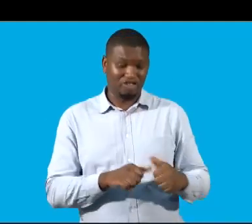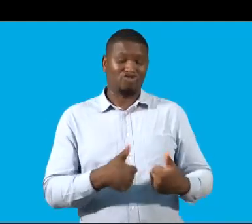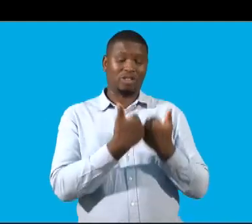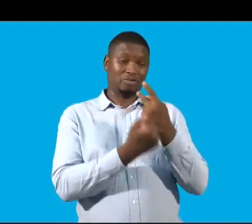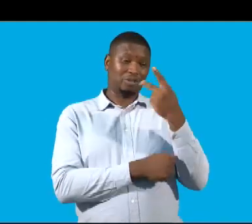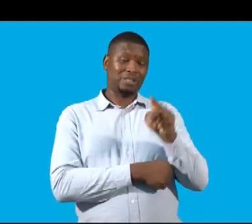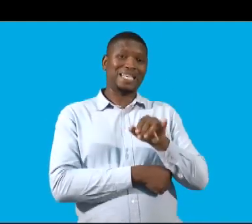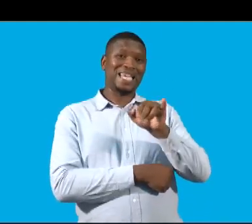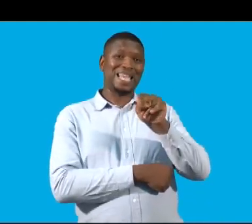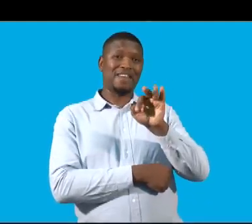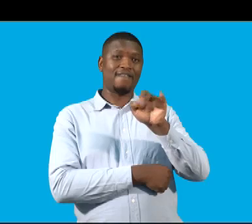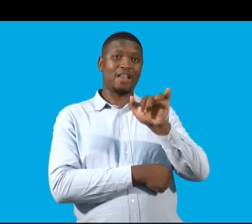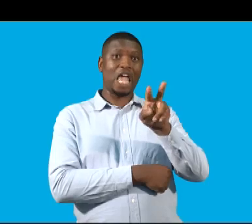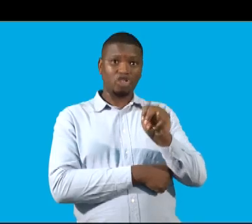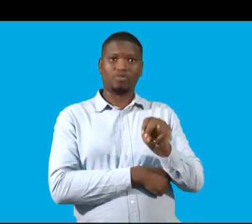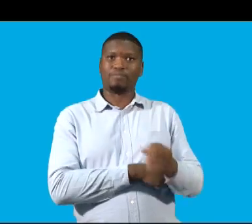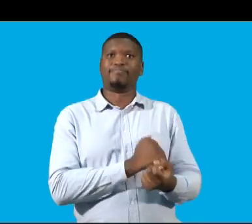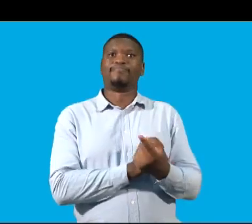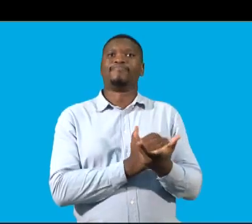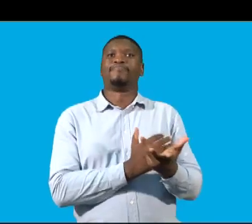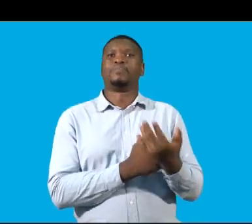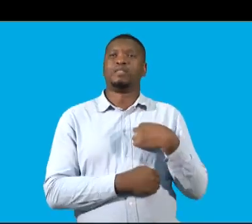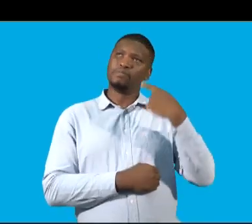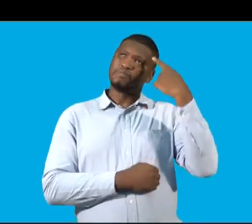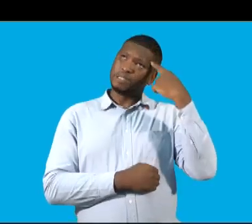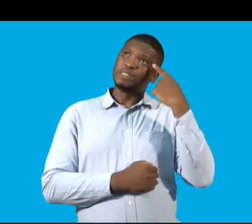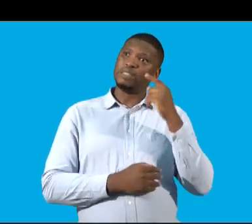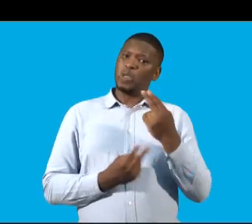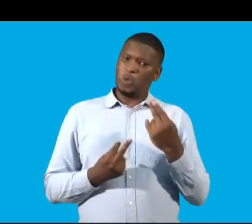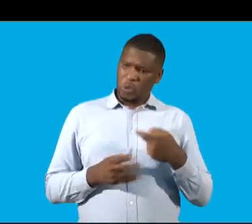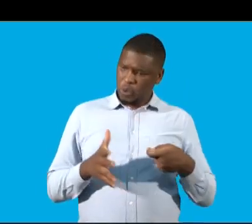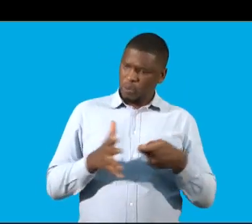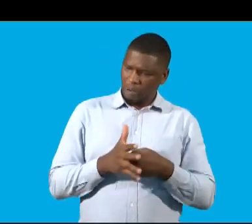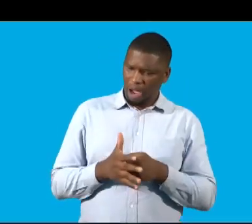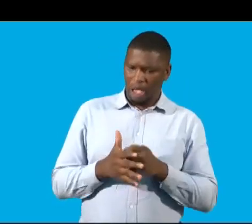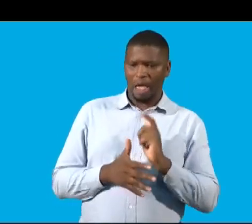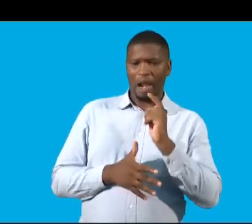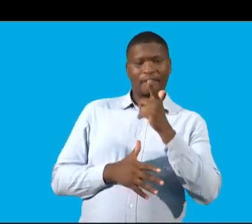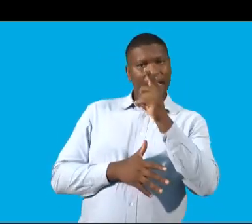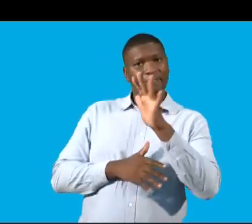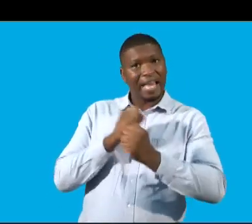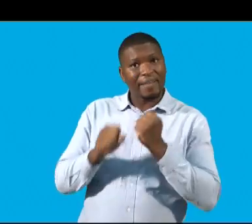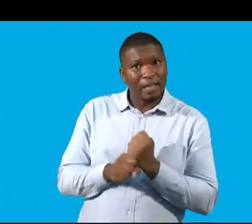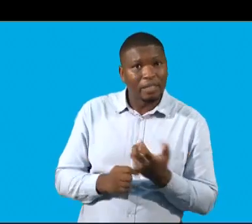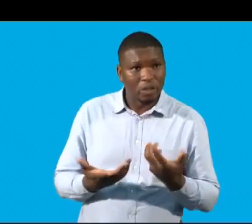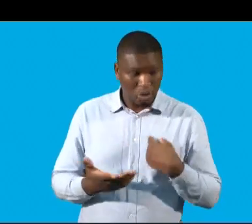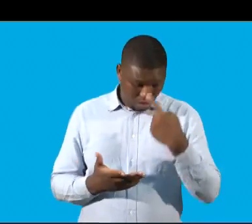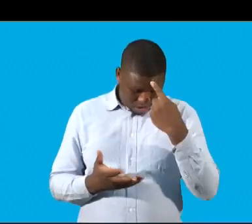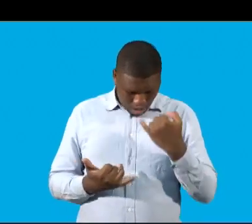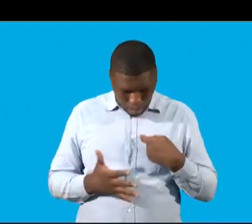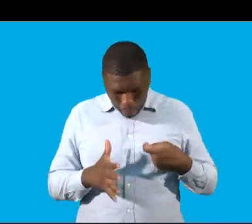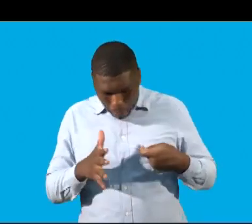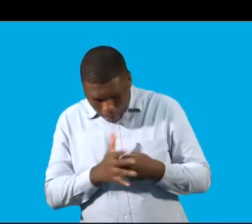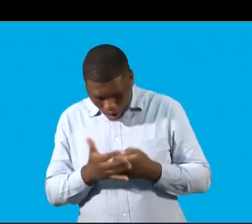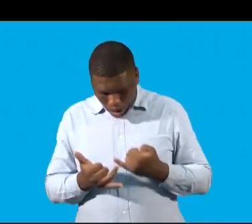So inflation, there is the key word, and then determine the cost of a new tractor after 5 years. Now, if we think about something that